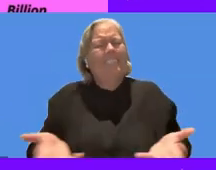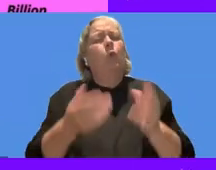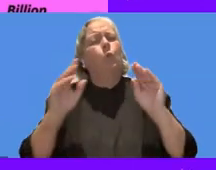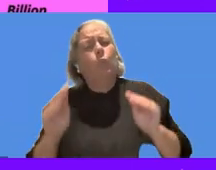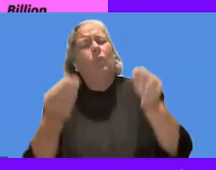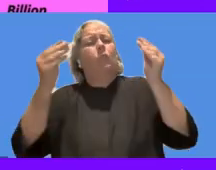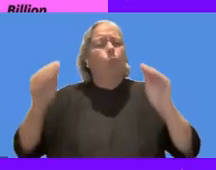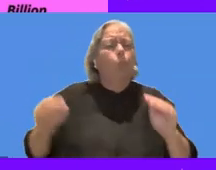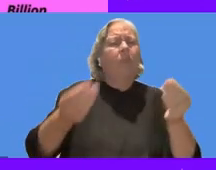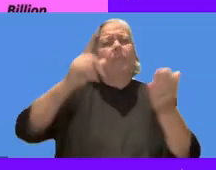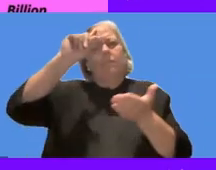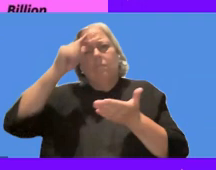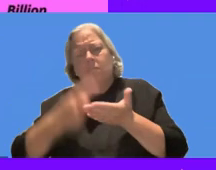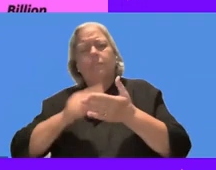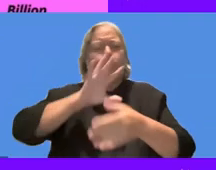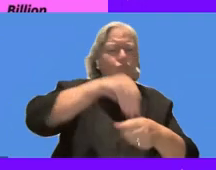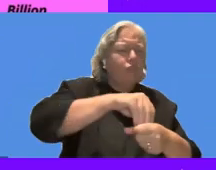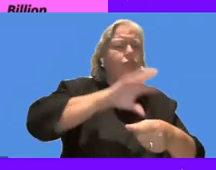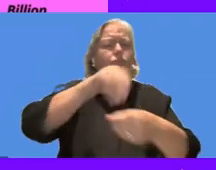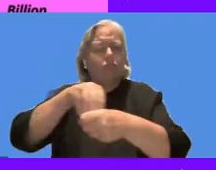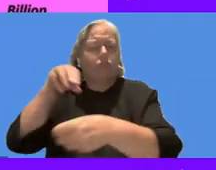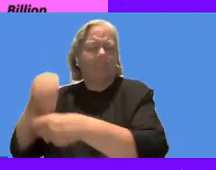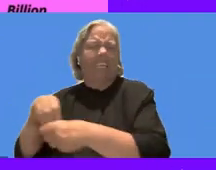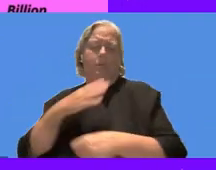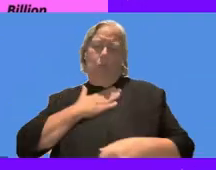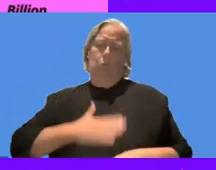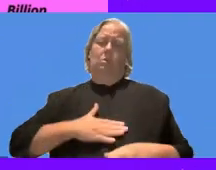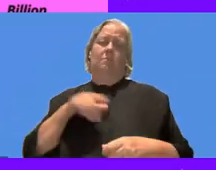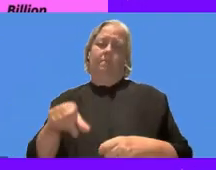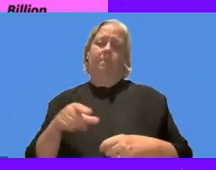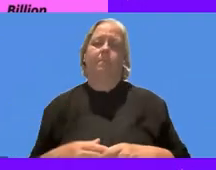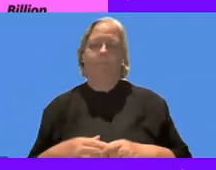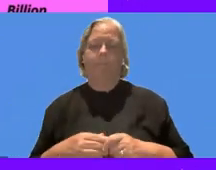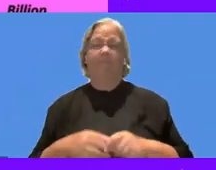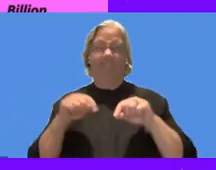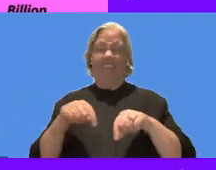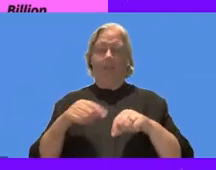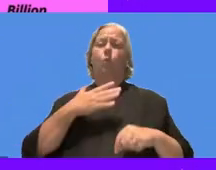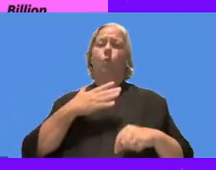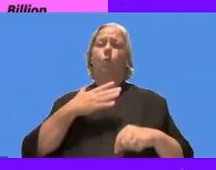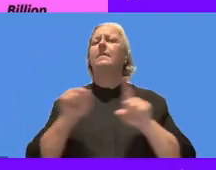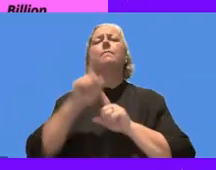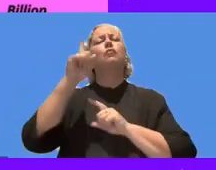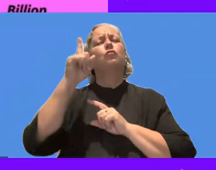levels. Today's conversation will hopefully build on this and really reflect on how we can center the